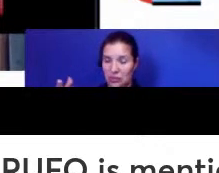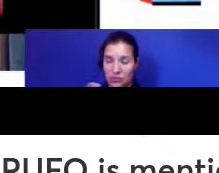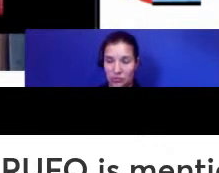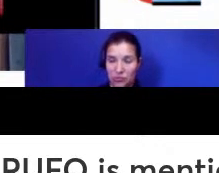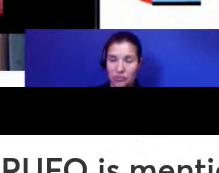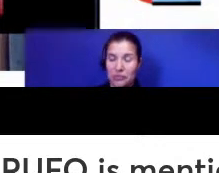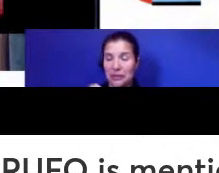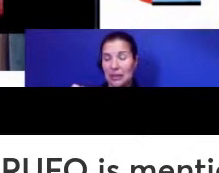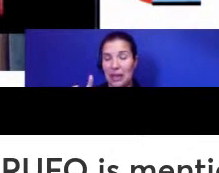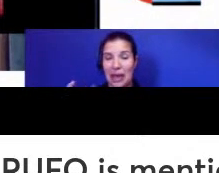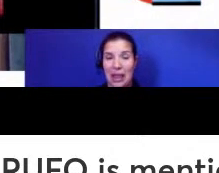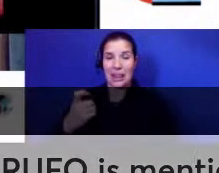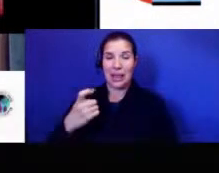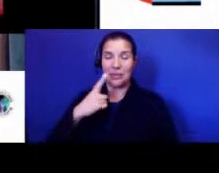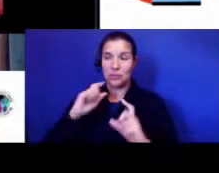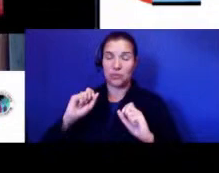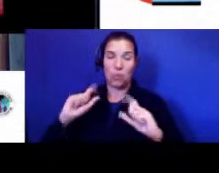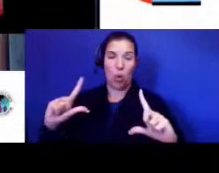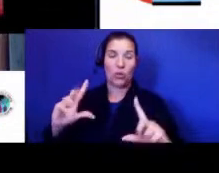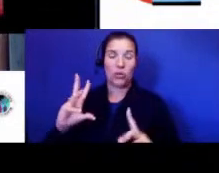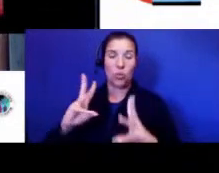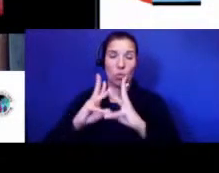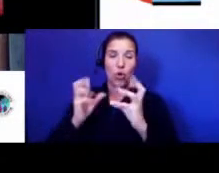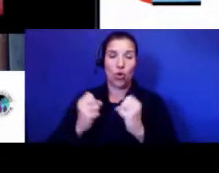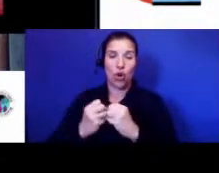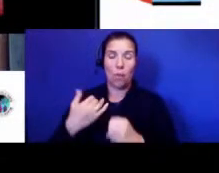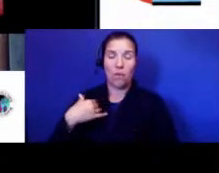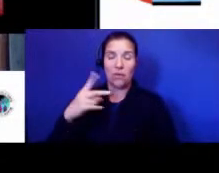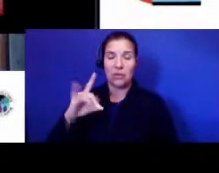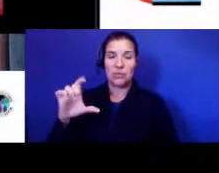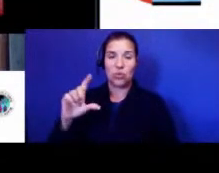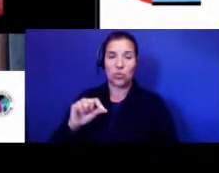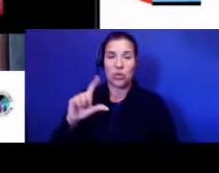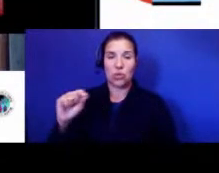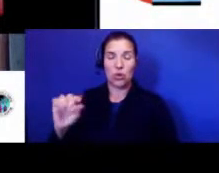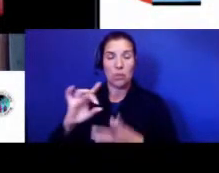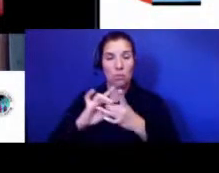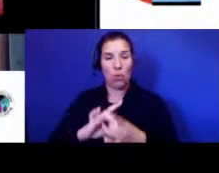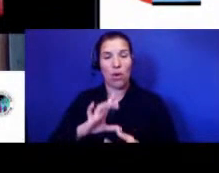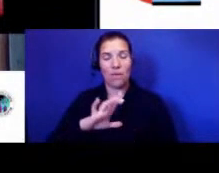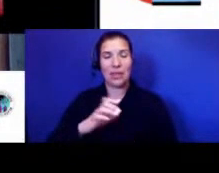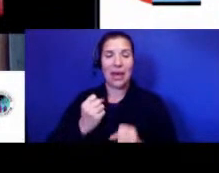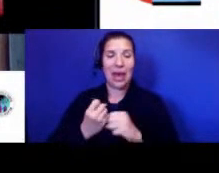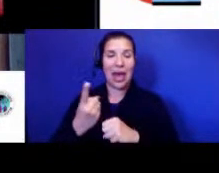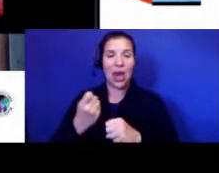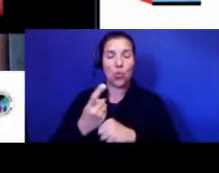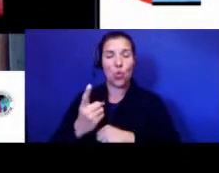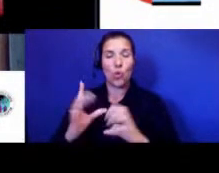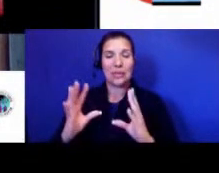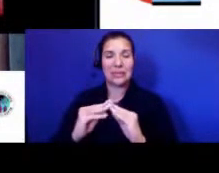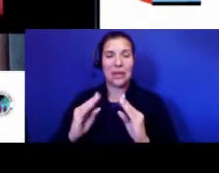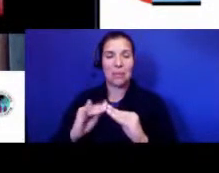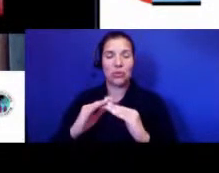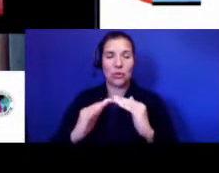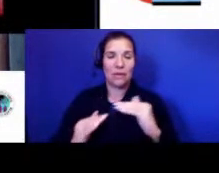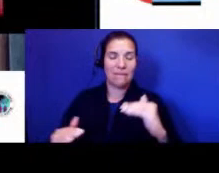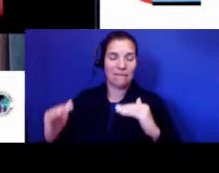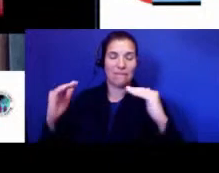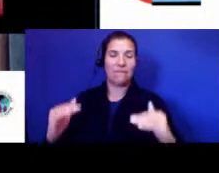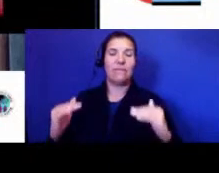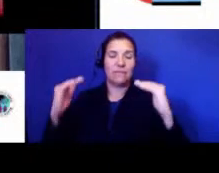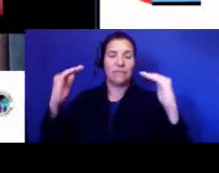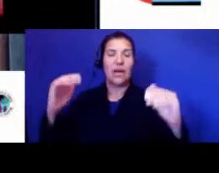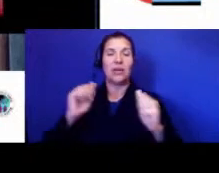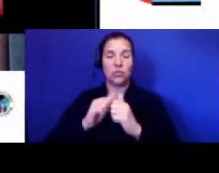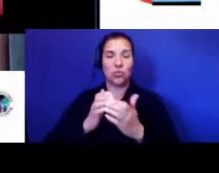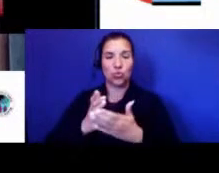ALEC, hosted a workshop in December of 2020 as part of its annual summit to advance model legislation with